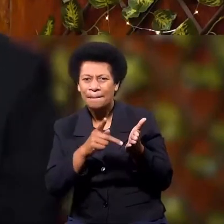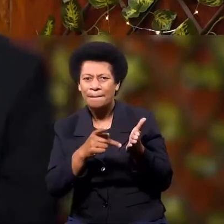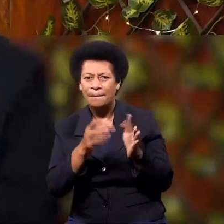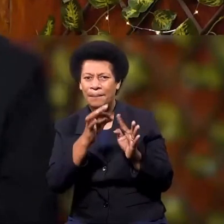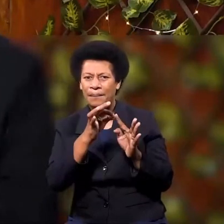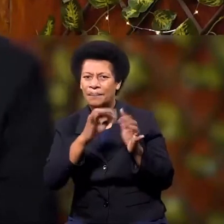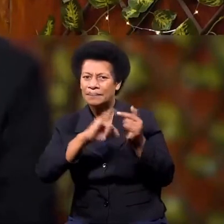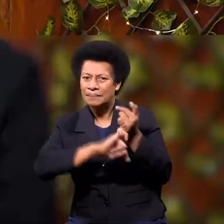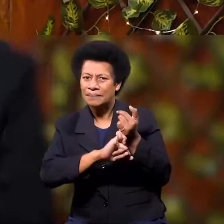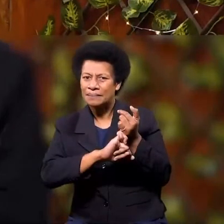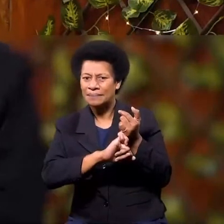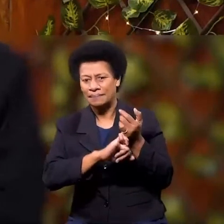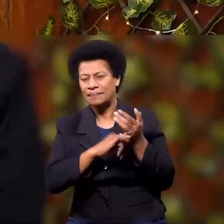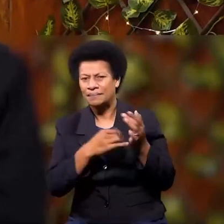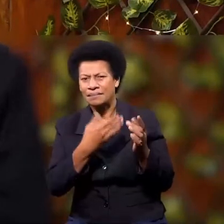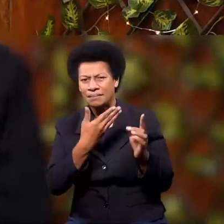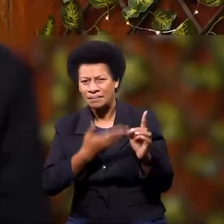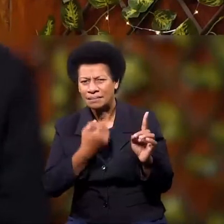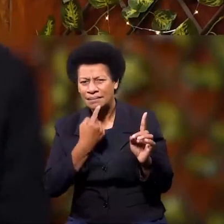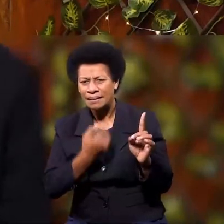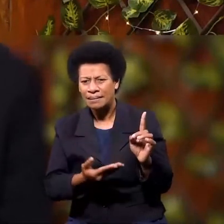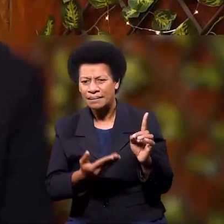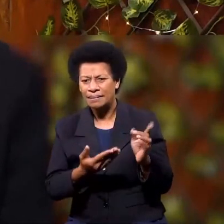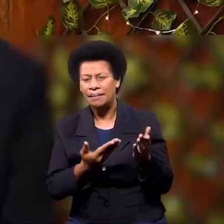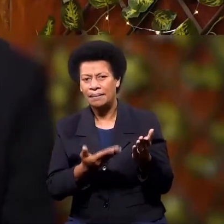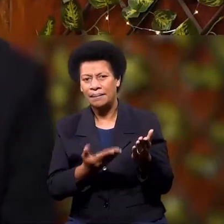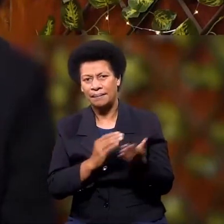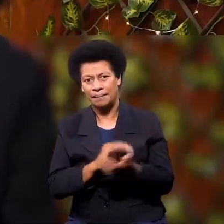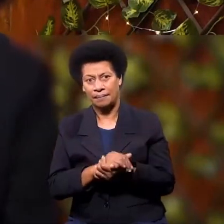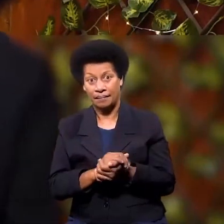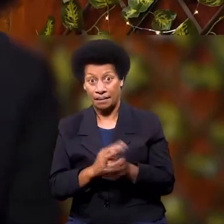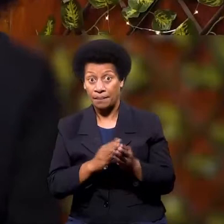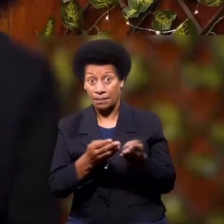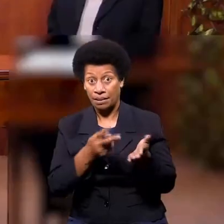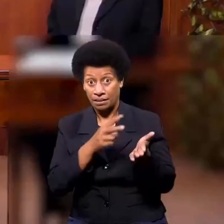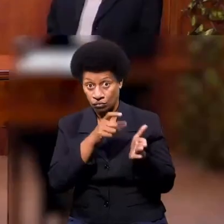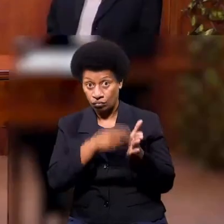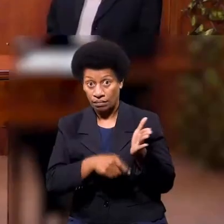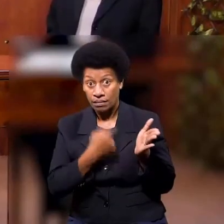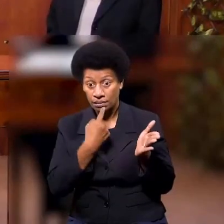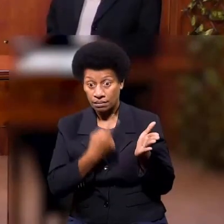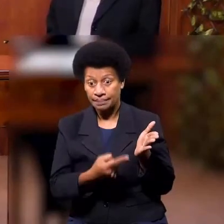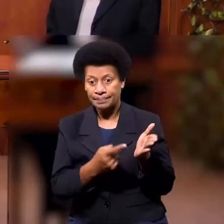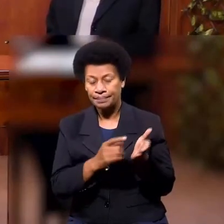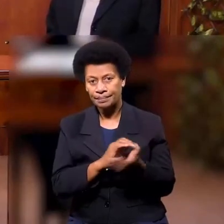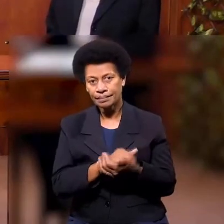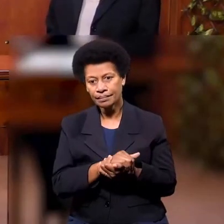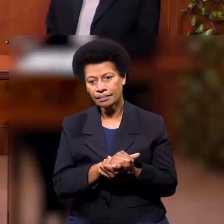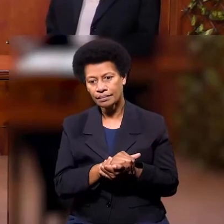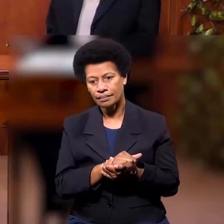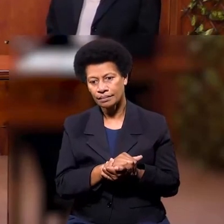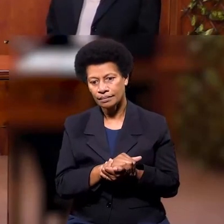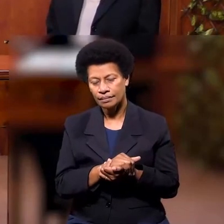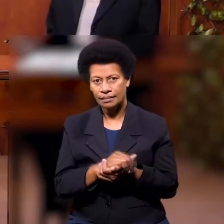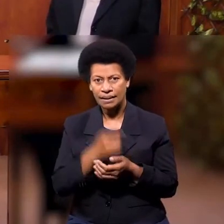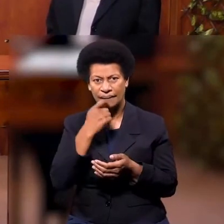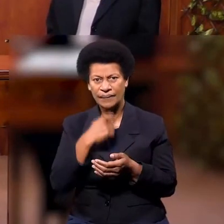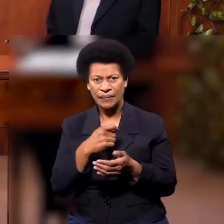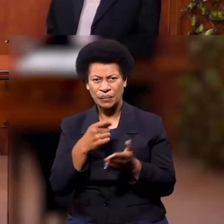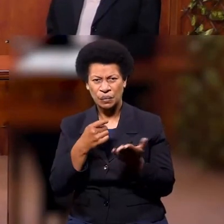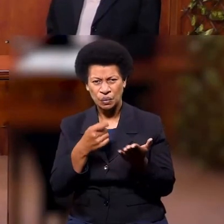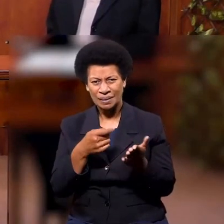is the psalmist's take on the fear of God? Thank you, Maria. On this, let me refer to a